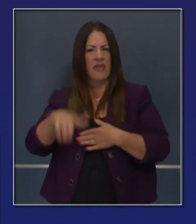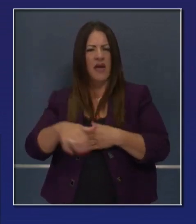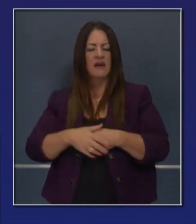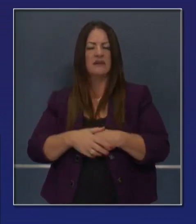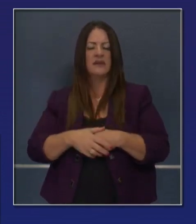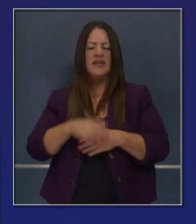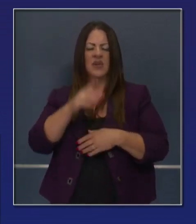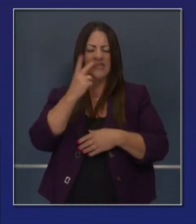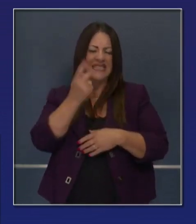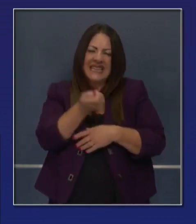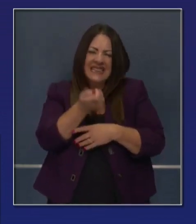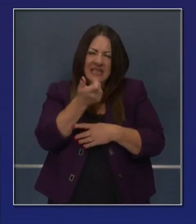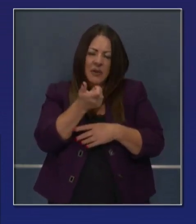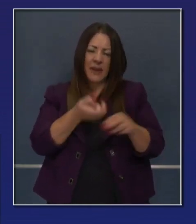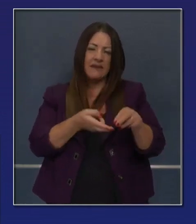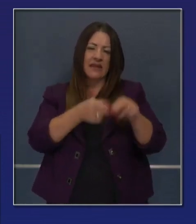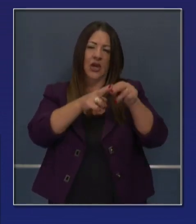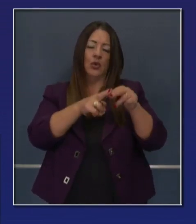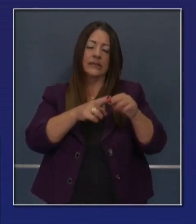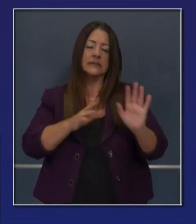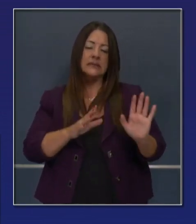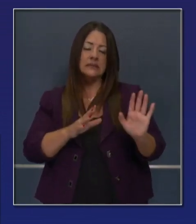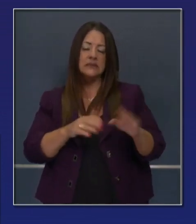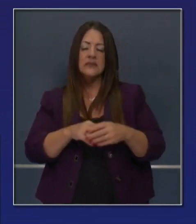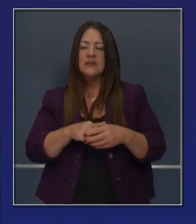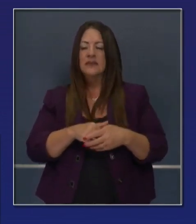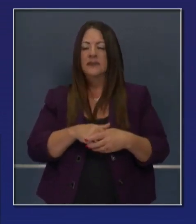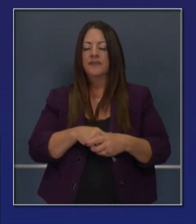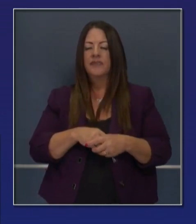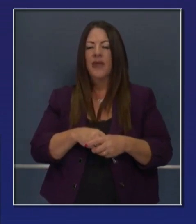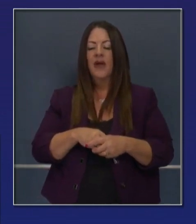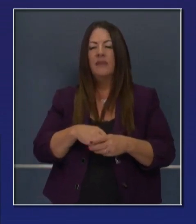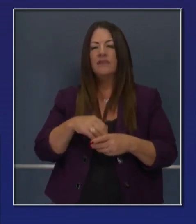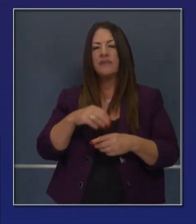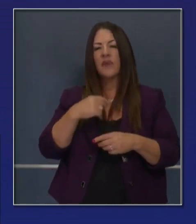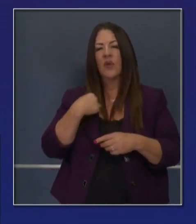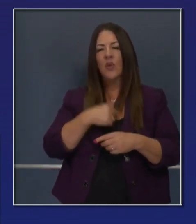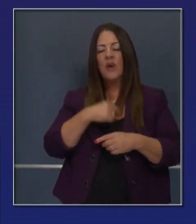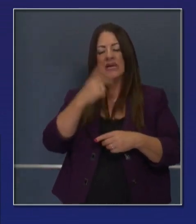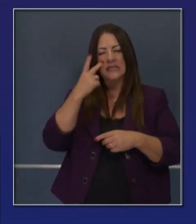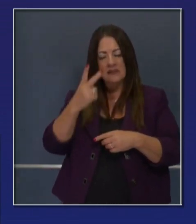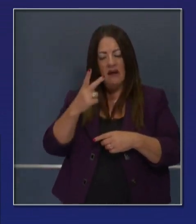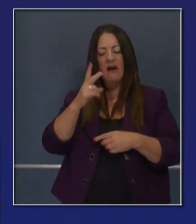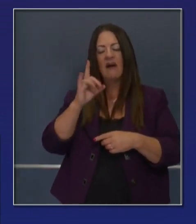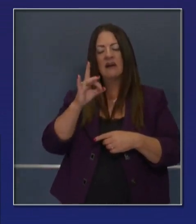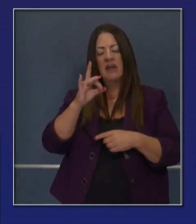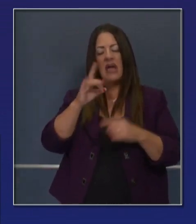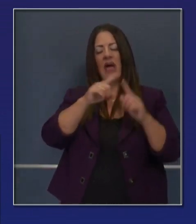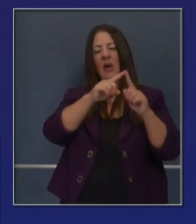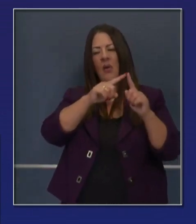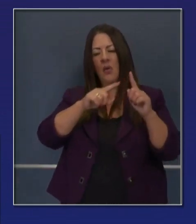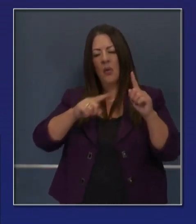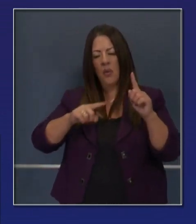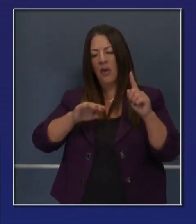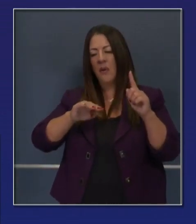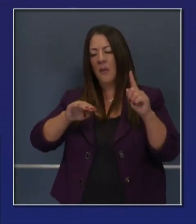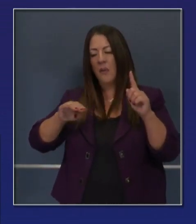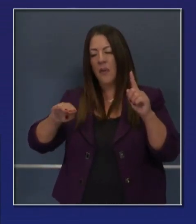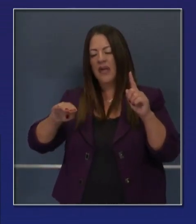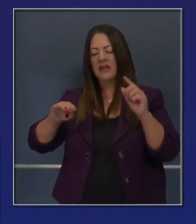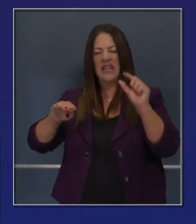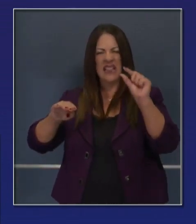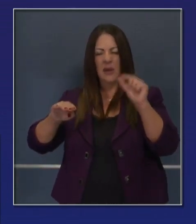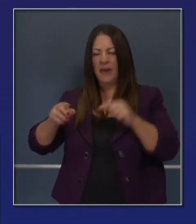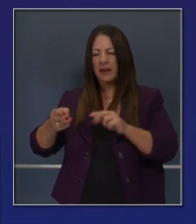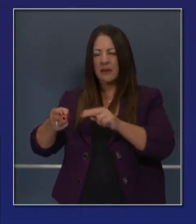modest increases as we reverse that a little bit. We start to see some plateauing and some stabilization, slight